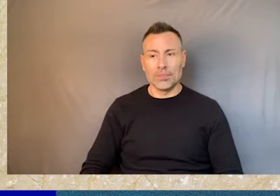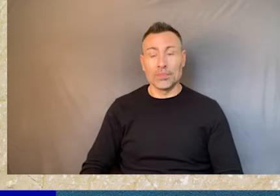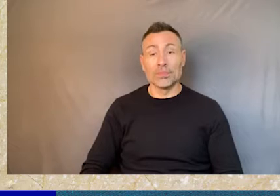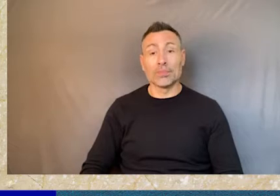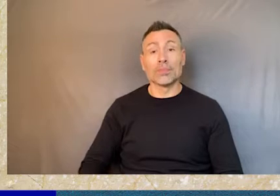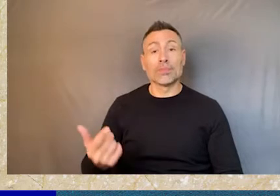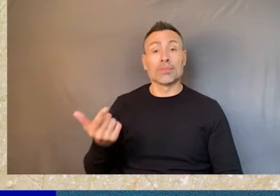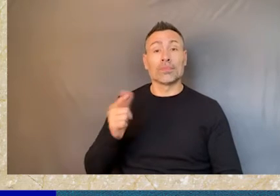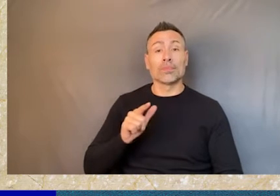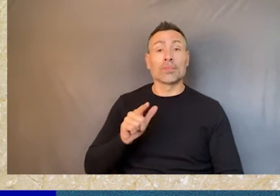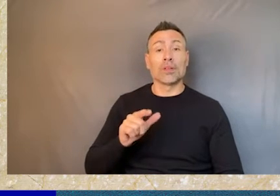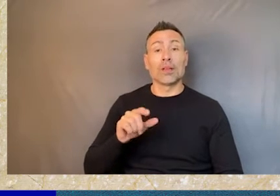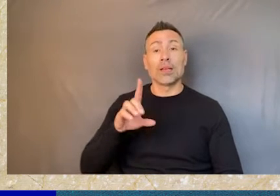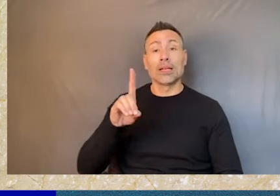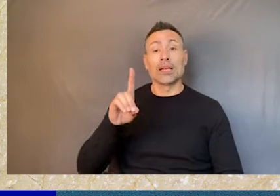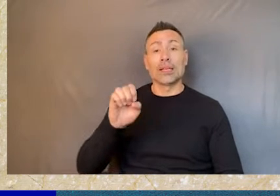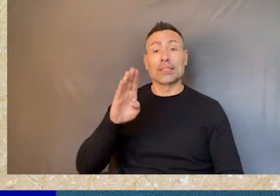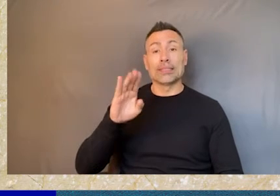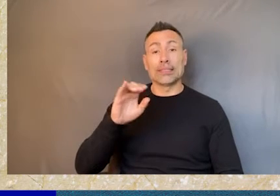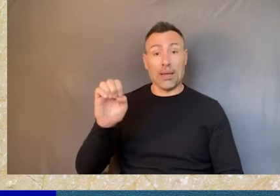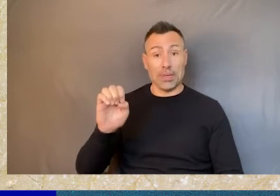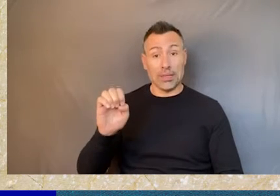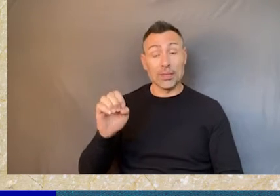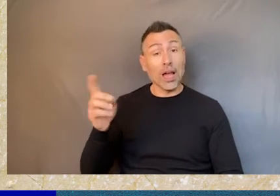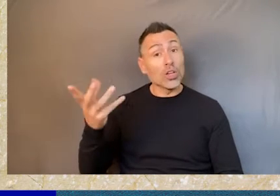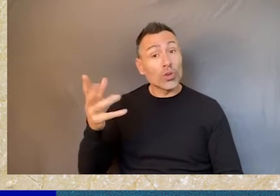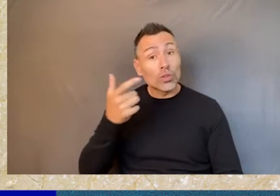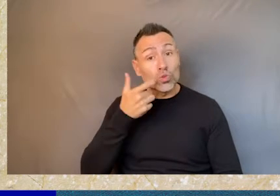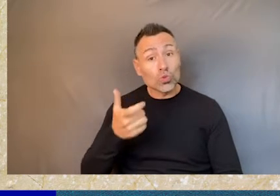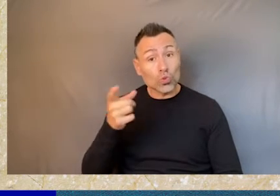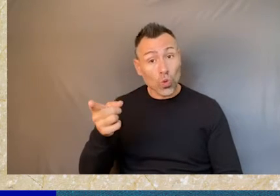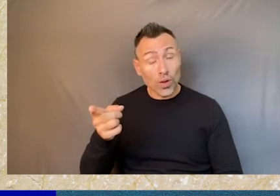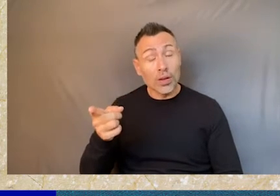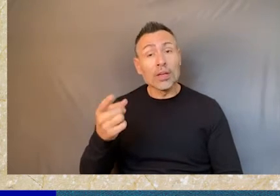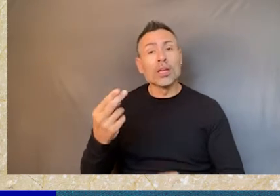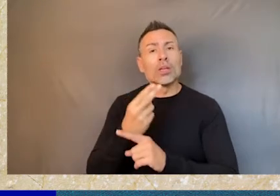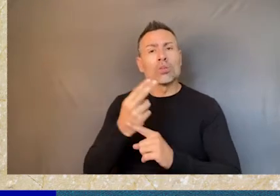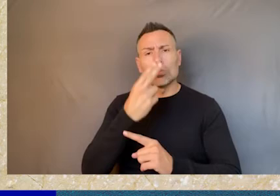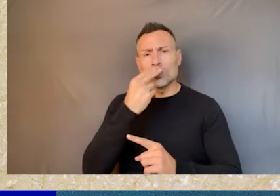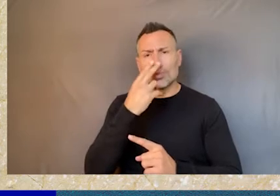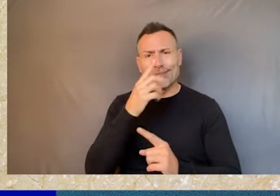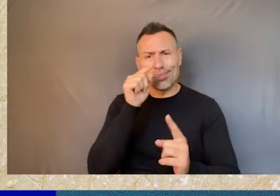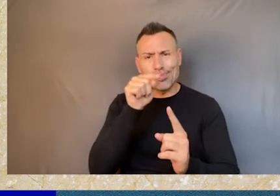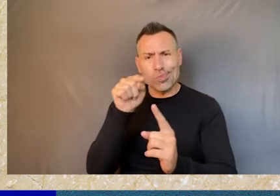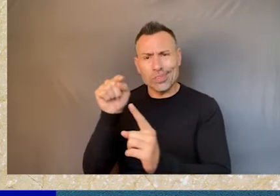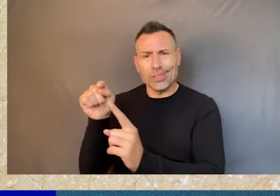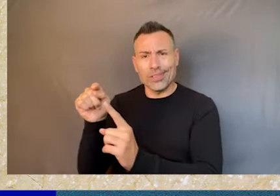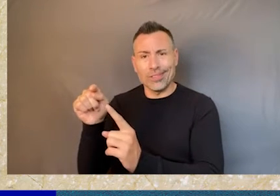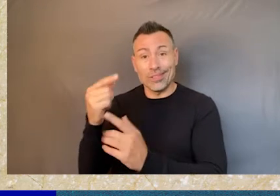Okay, so as you saw, he used humor to point out some not so